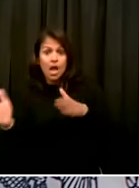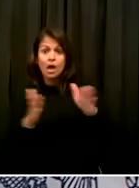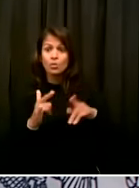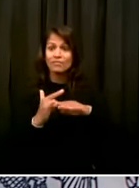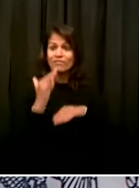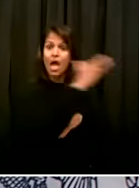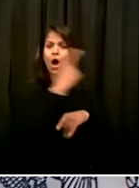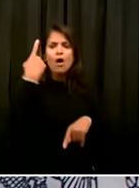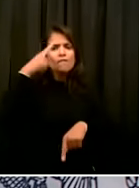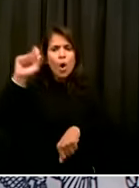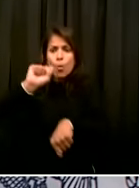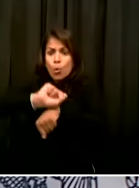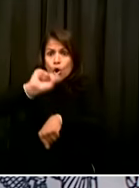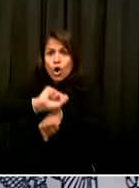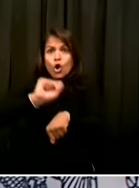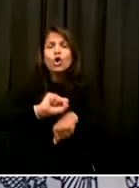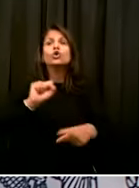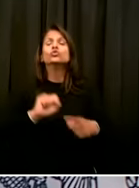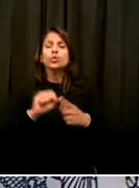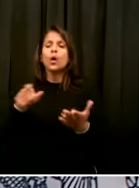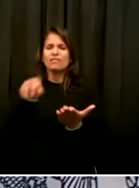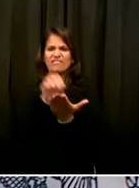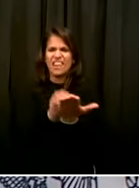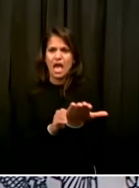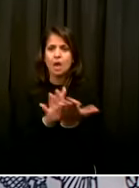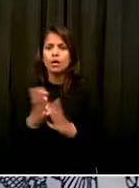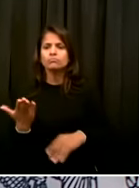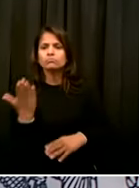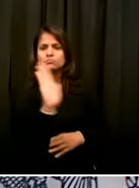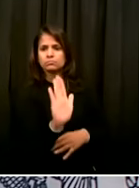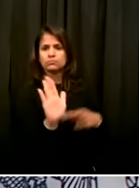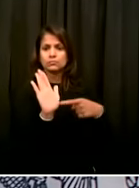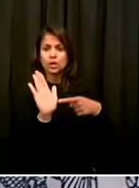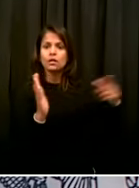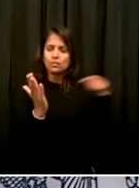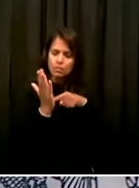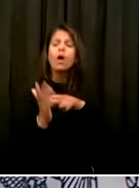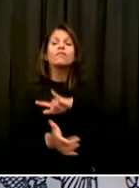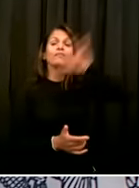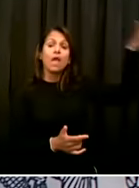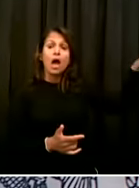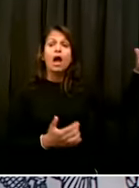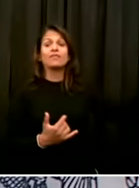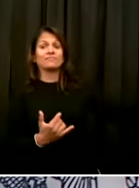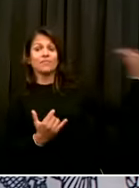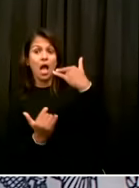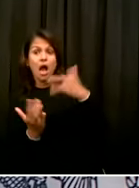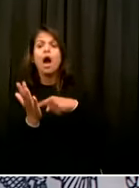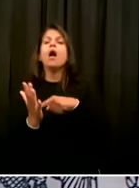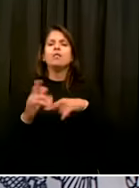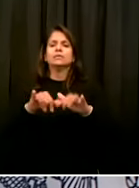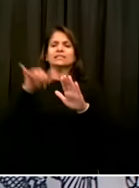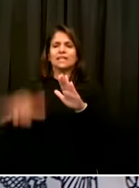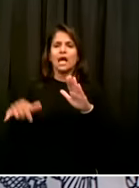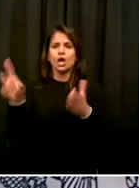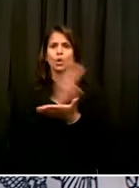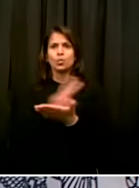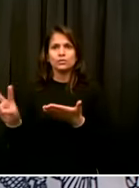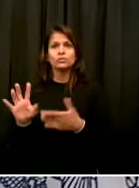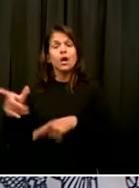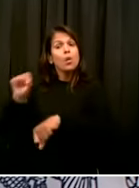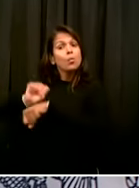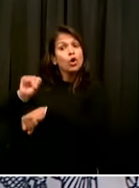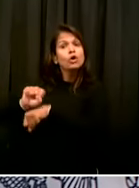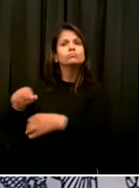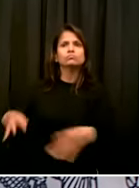remind everyone that failure to comply with the quarantine is a Class B misdemeanor. It's serious stuff. But